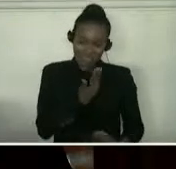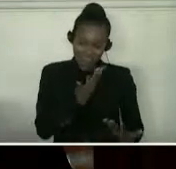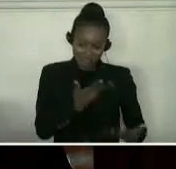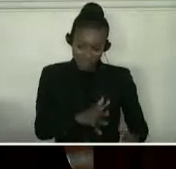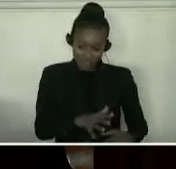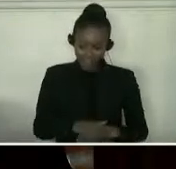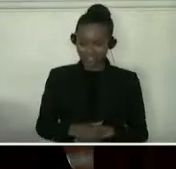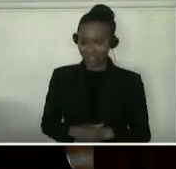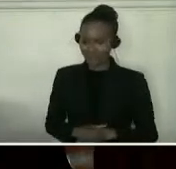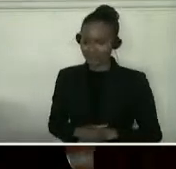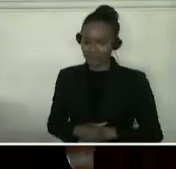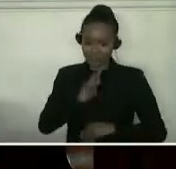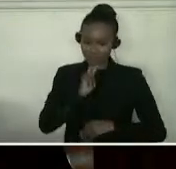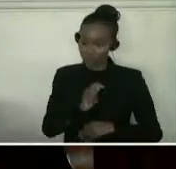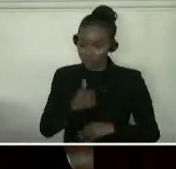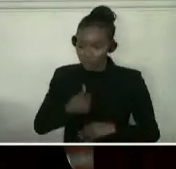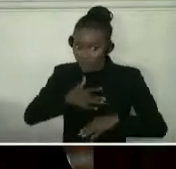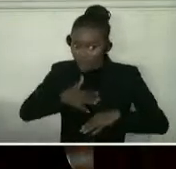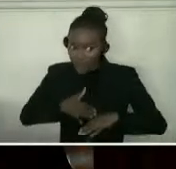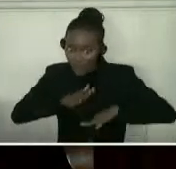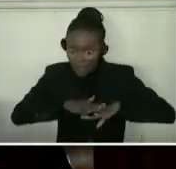i'm no longer hunting